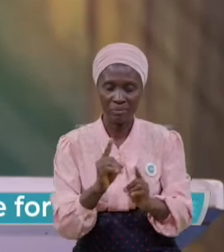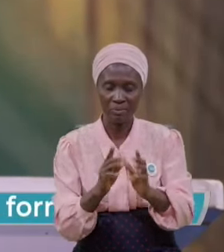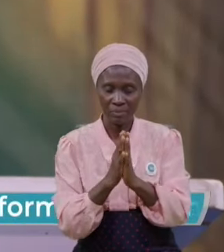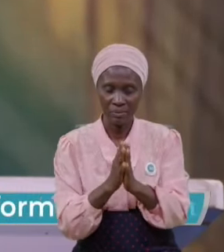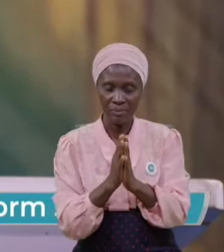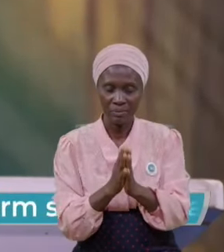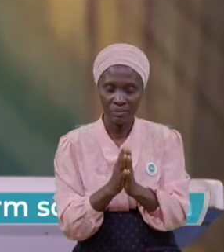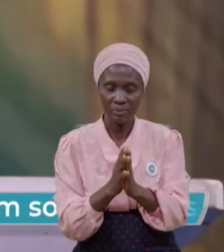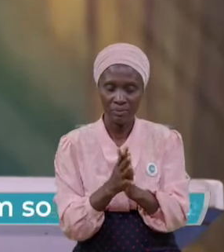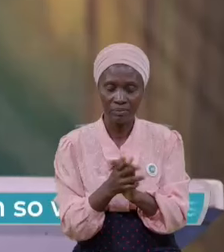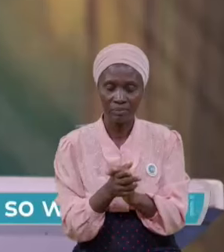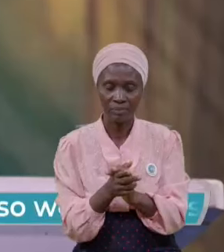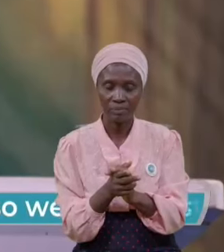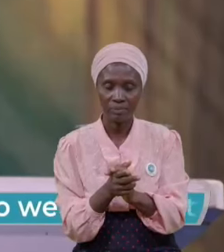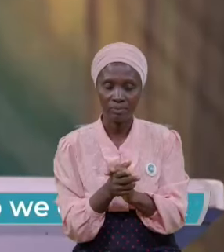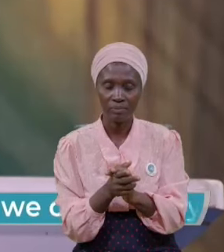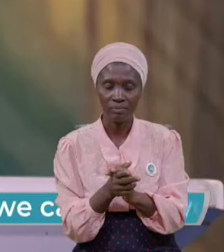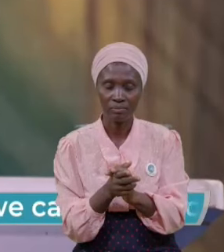almost, actual,